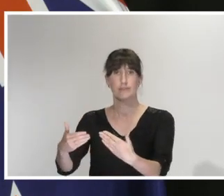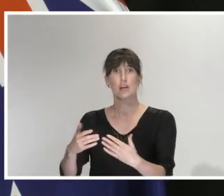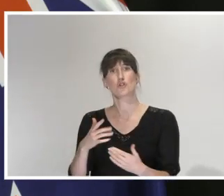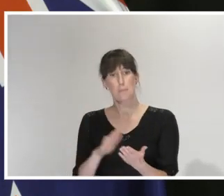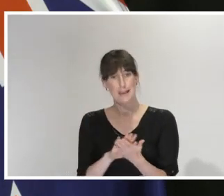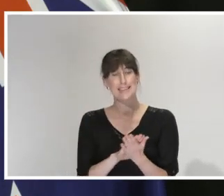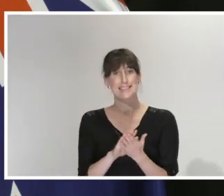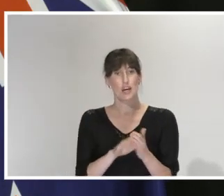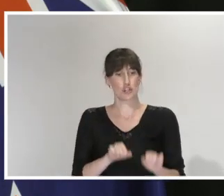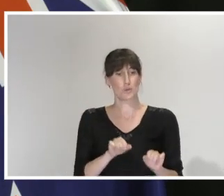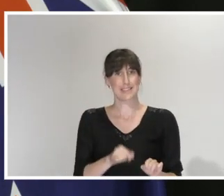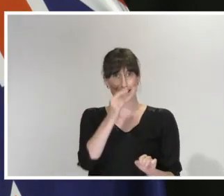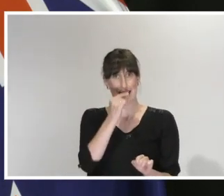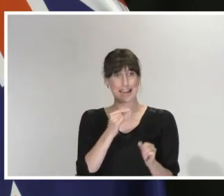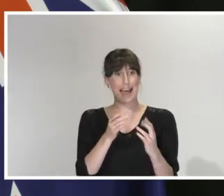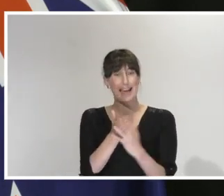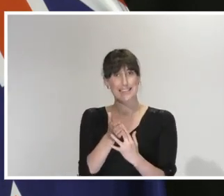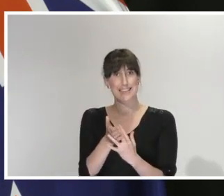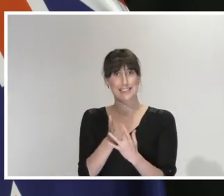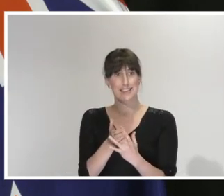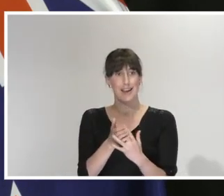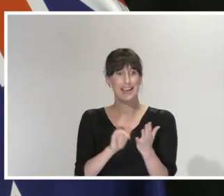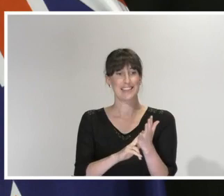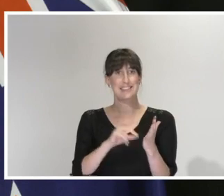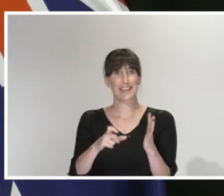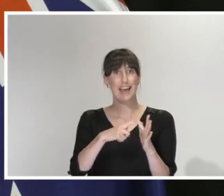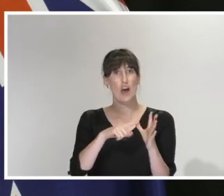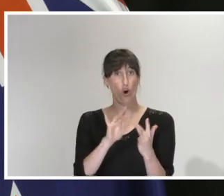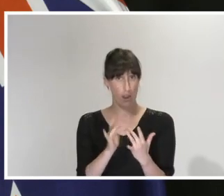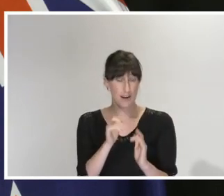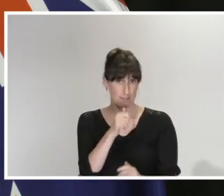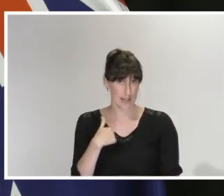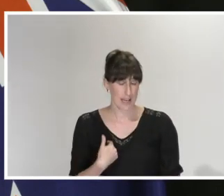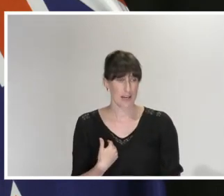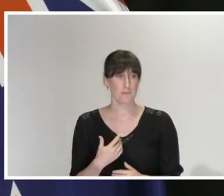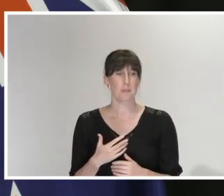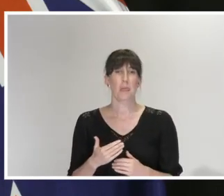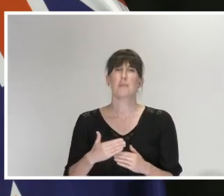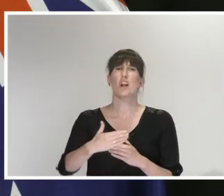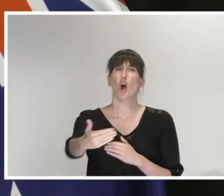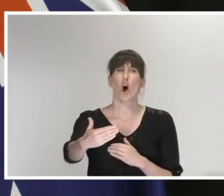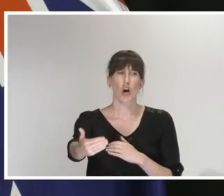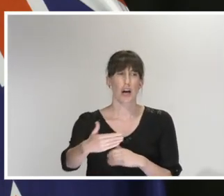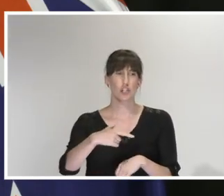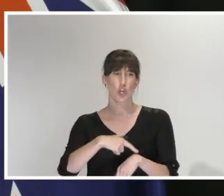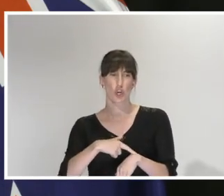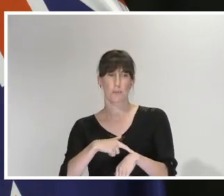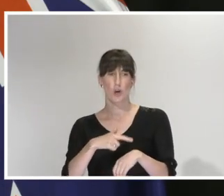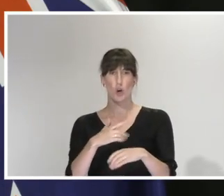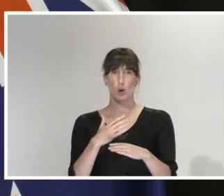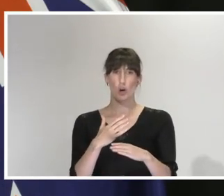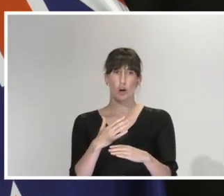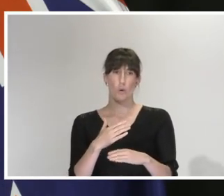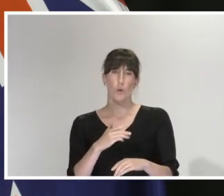on online at home if they need to. Other parts around some of the longer term work around NCEA review, of course, that's not happening